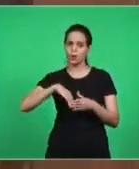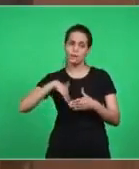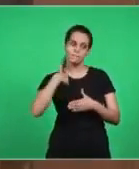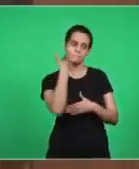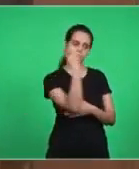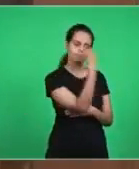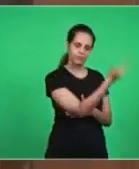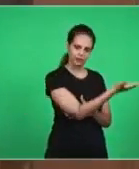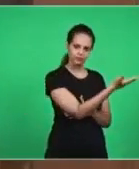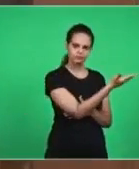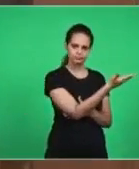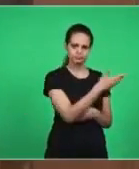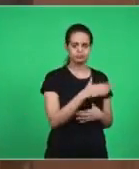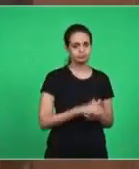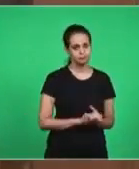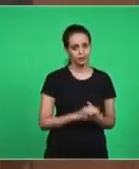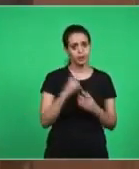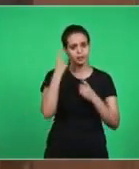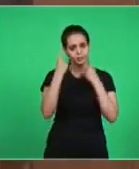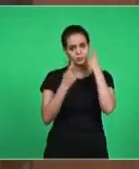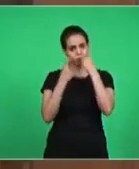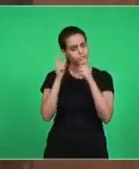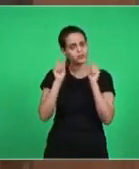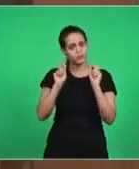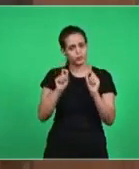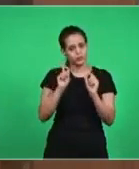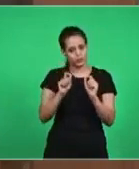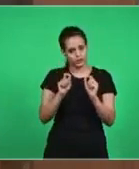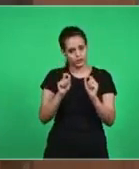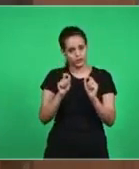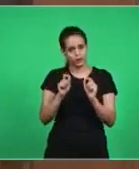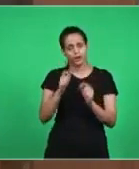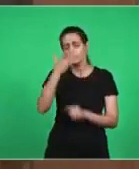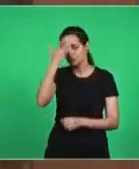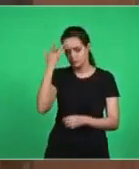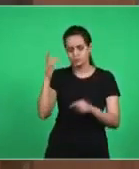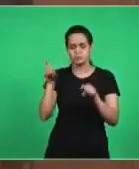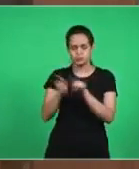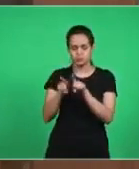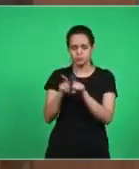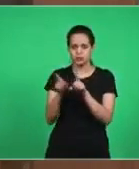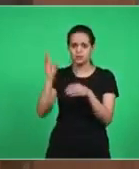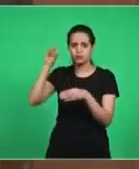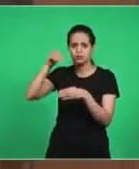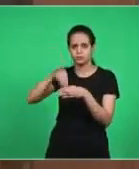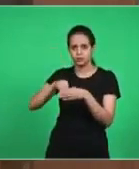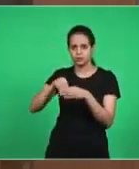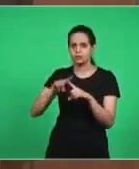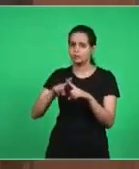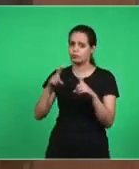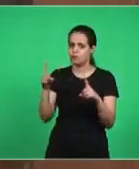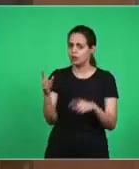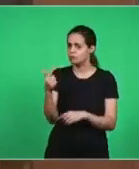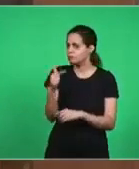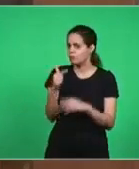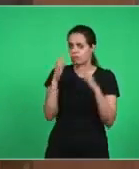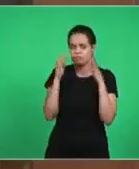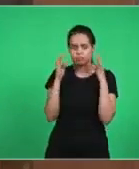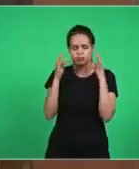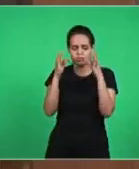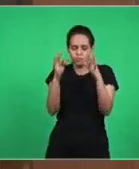he was not supposed to be here. But the ones who are inside of the church, but not wearing the garments of obedience, garments